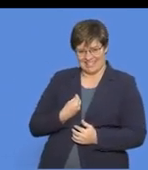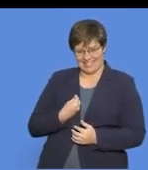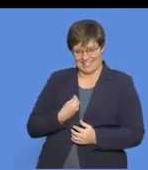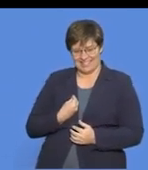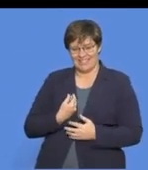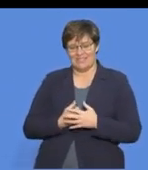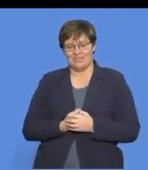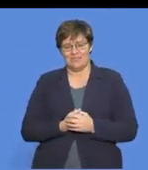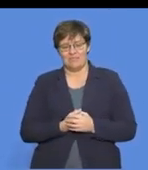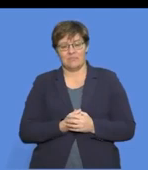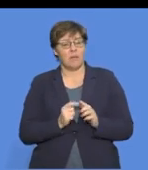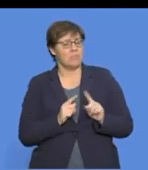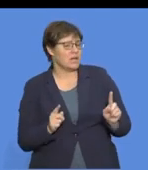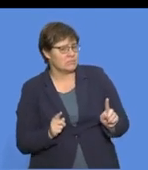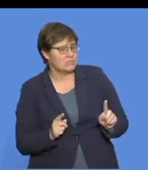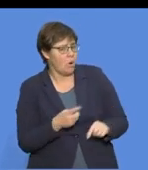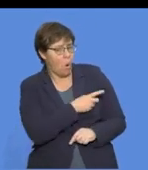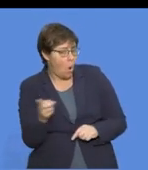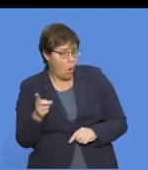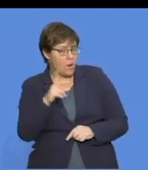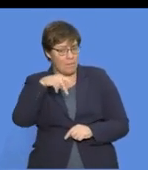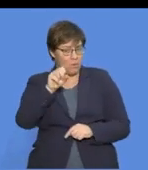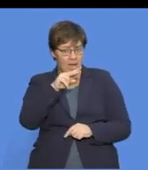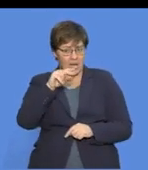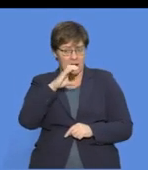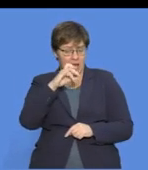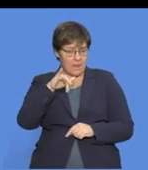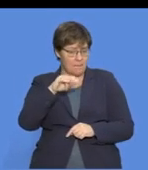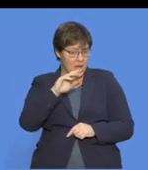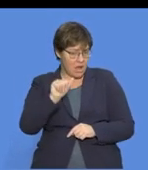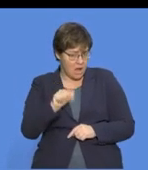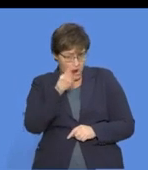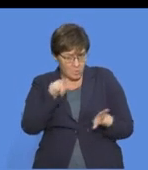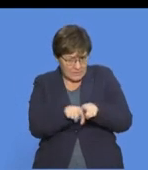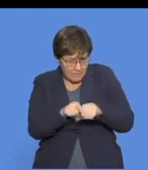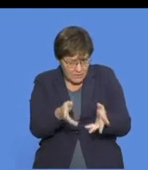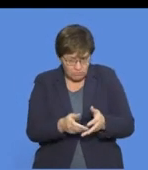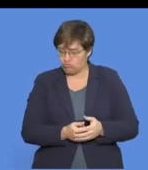But not all parenchyma cells look exactly like that.